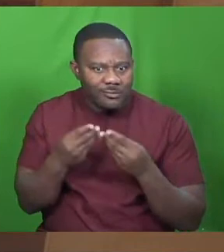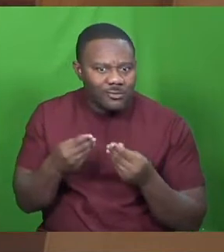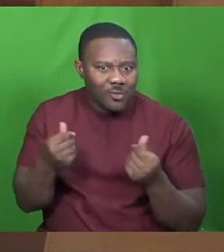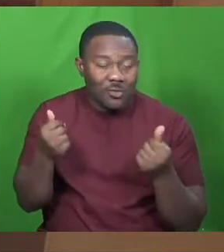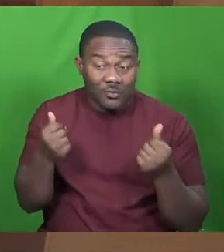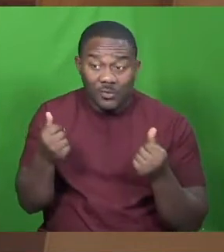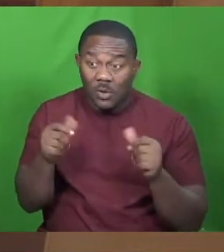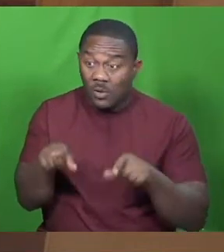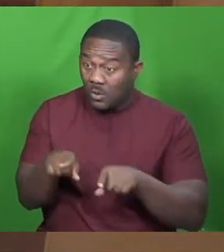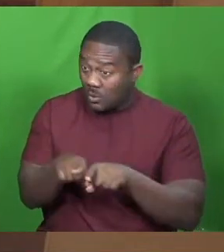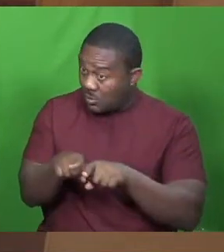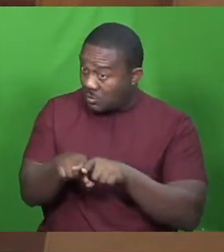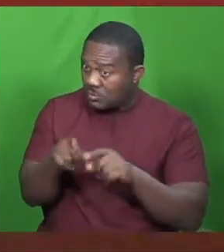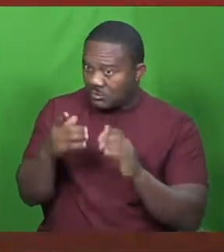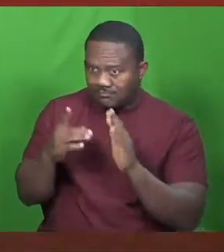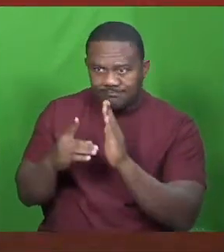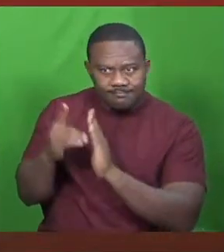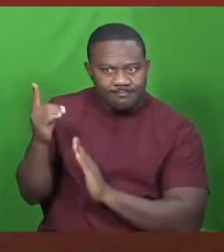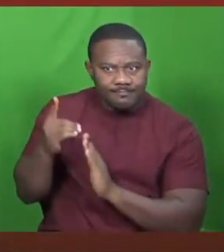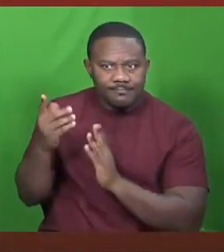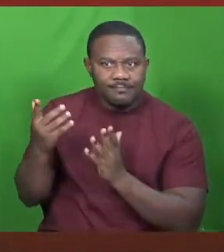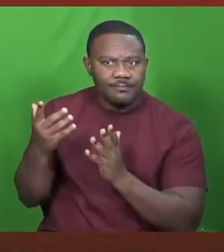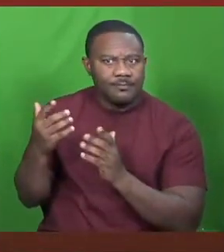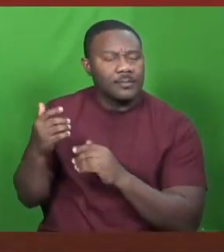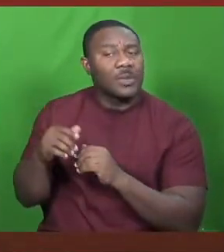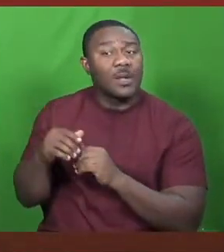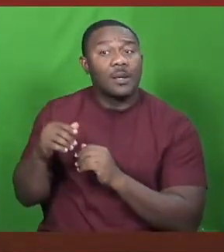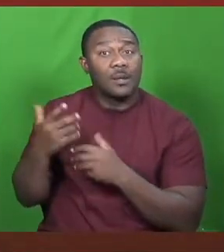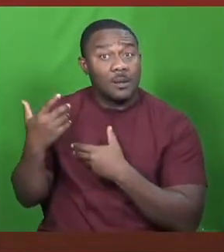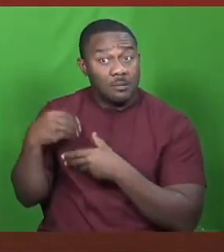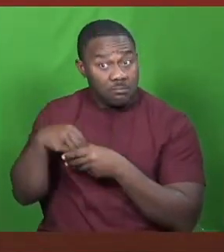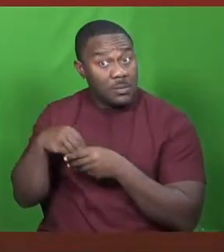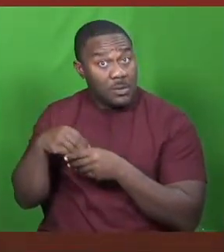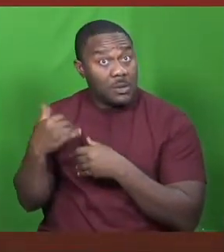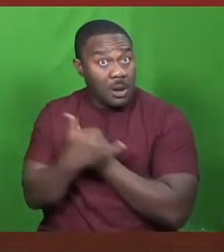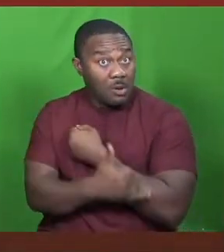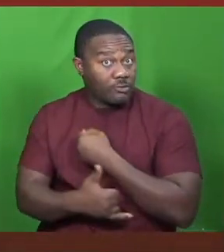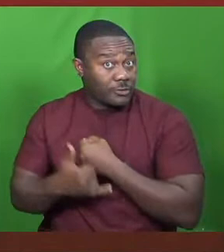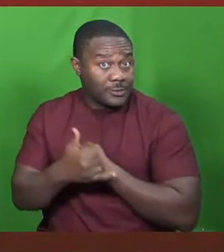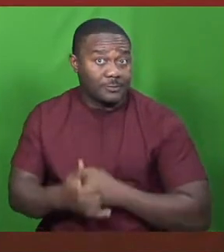and economic growth amongst countries.